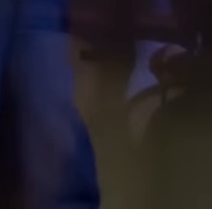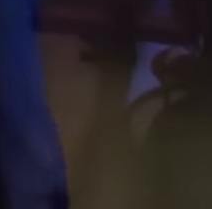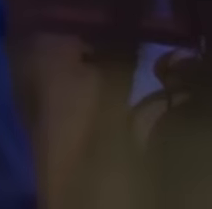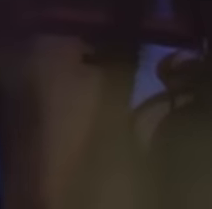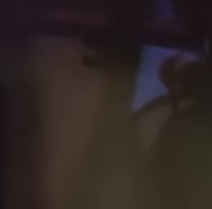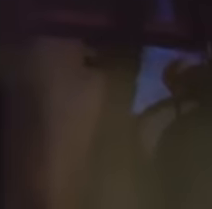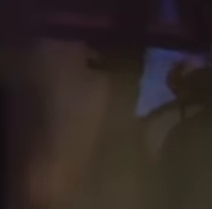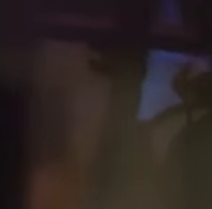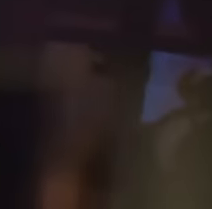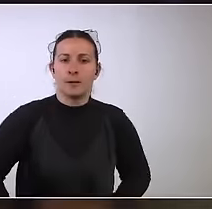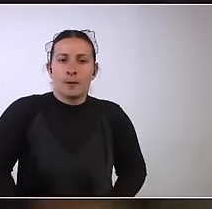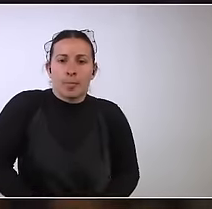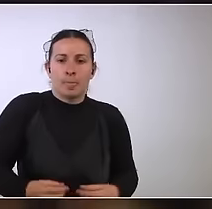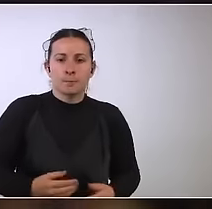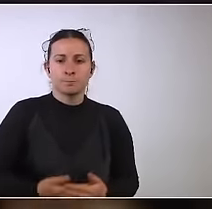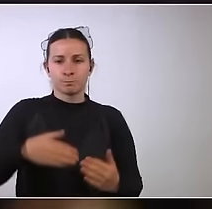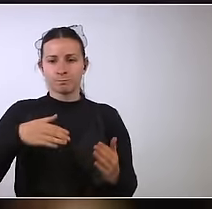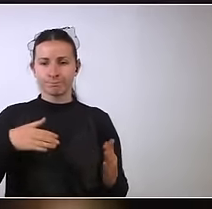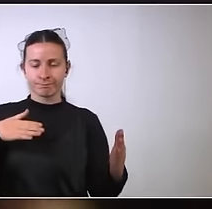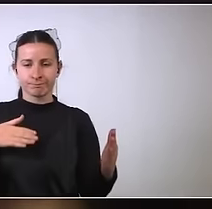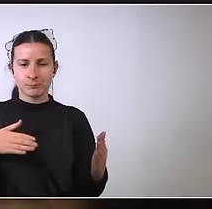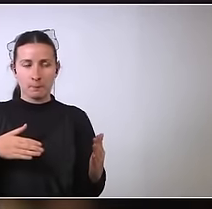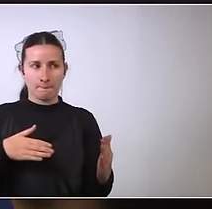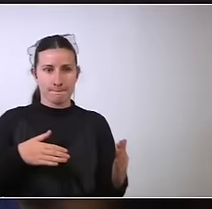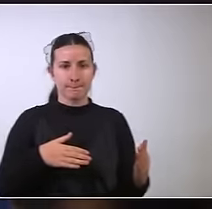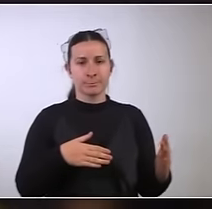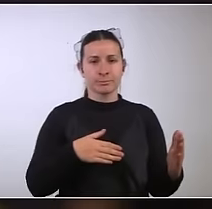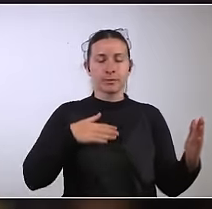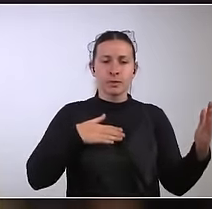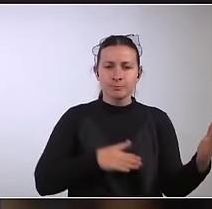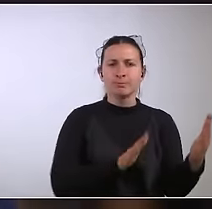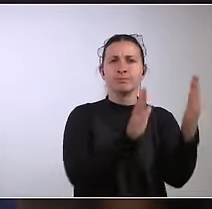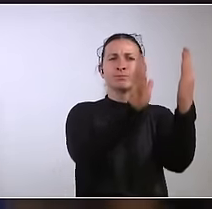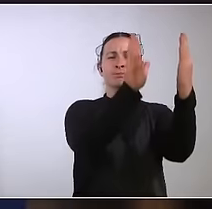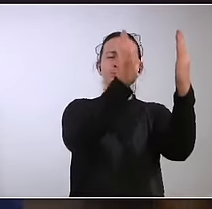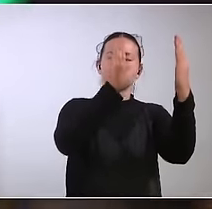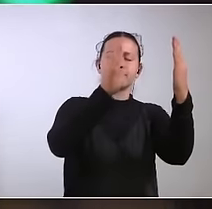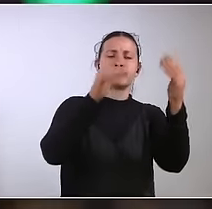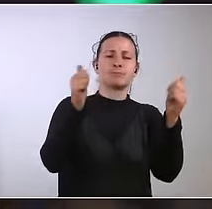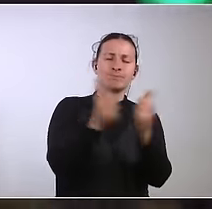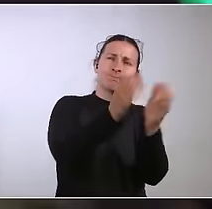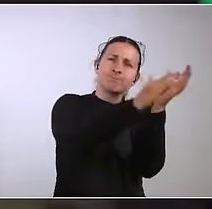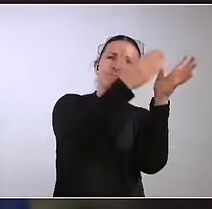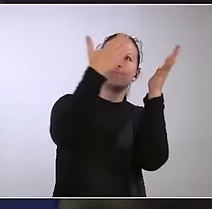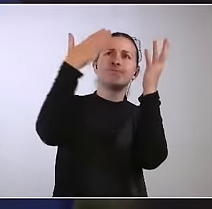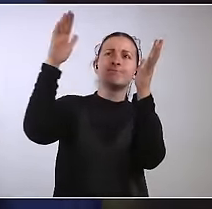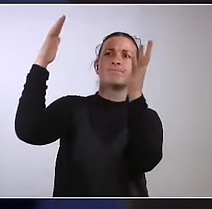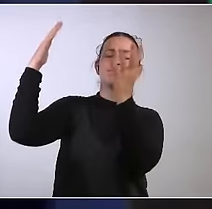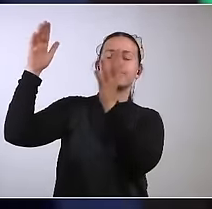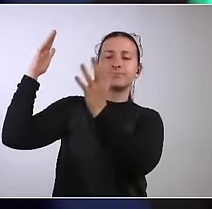And then it says to into his courts with praise.